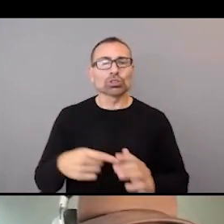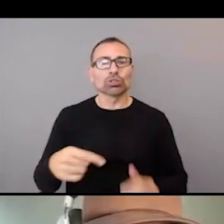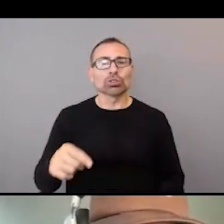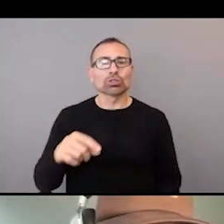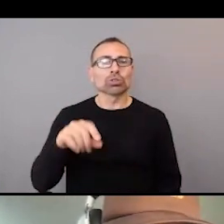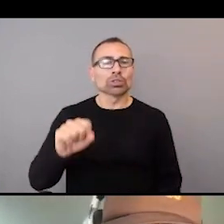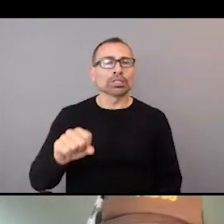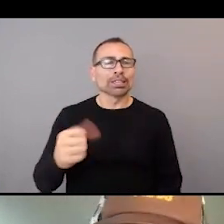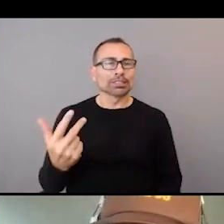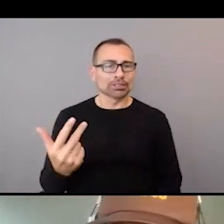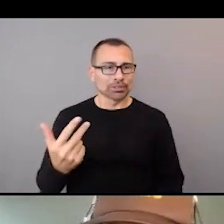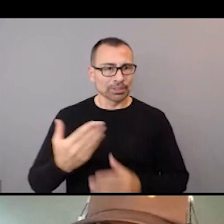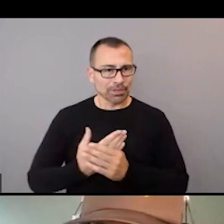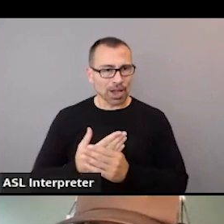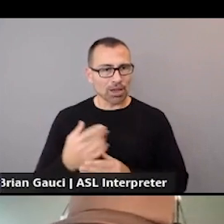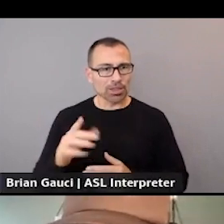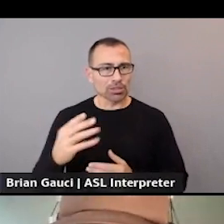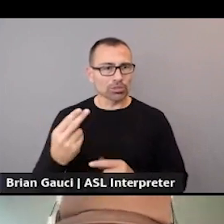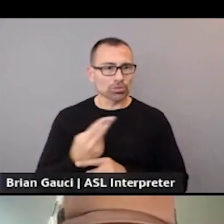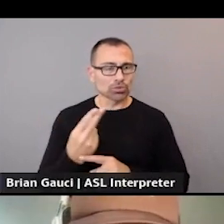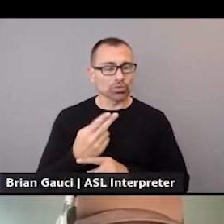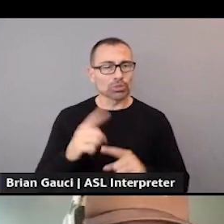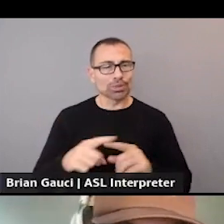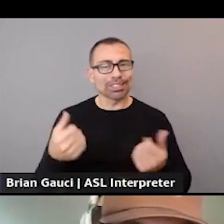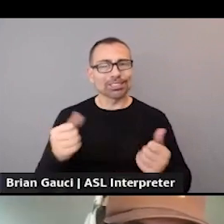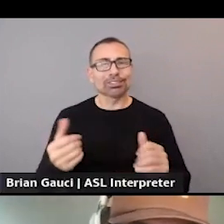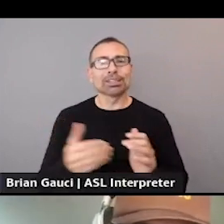had taken. But let's try just one more time. What is